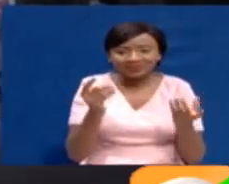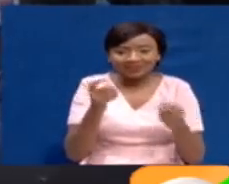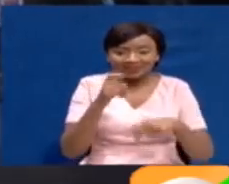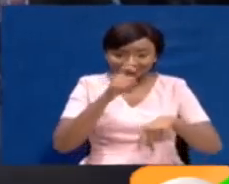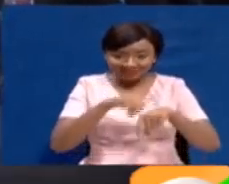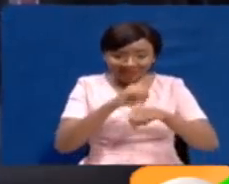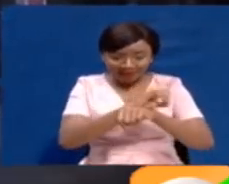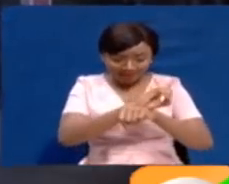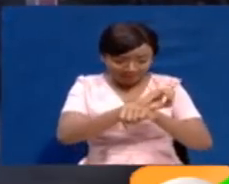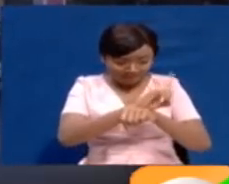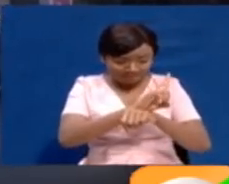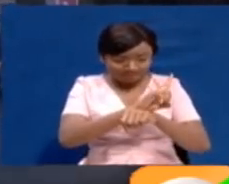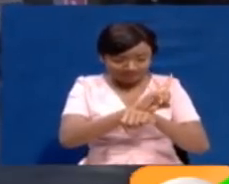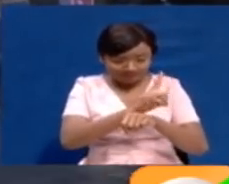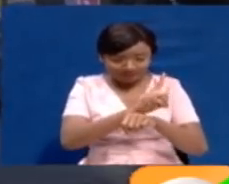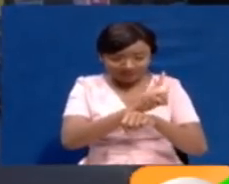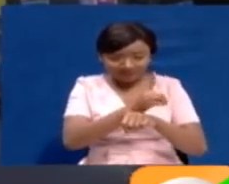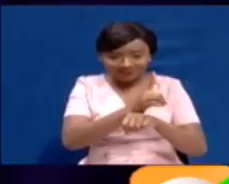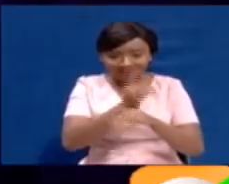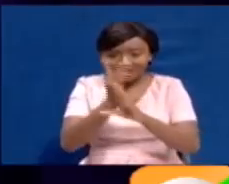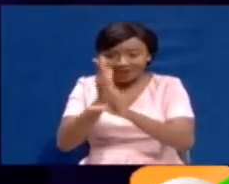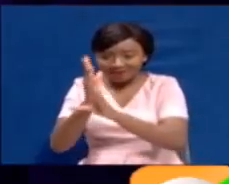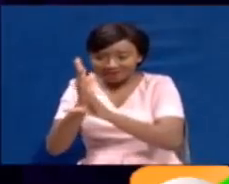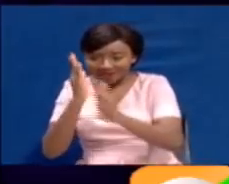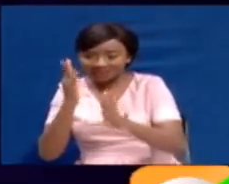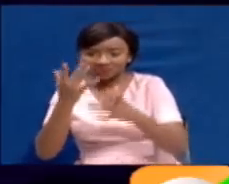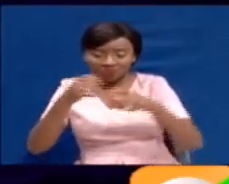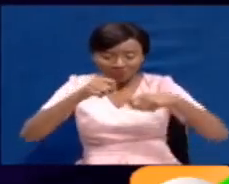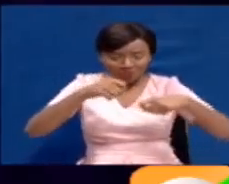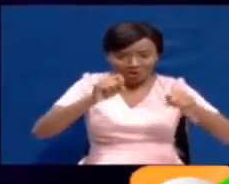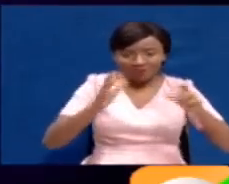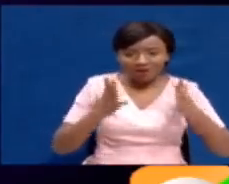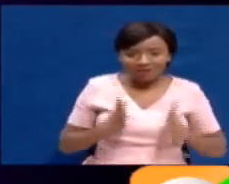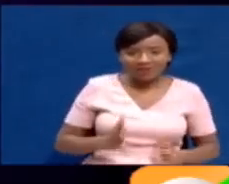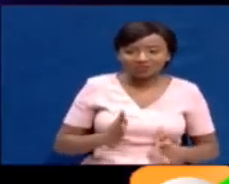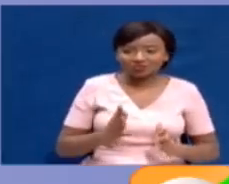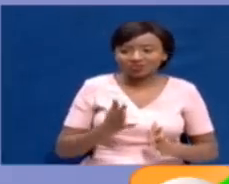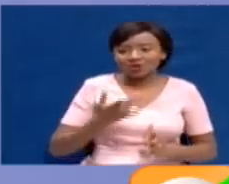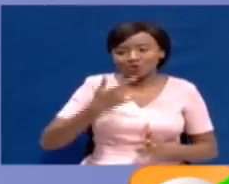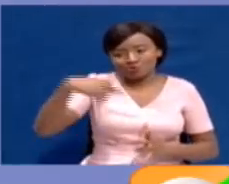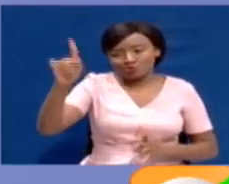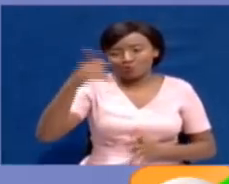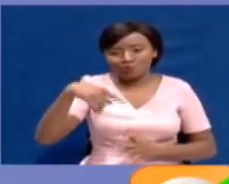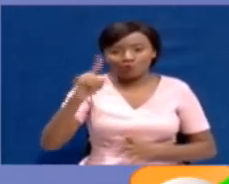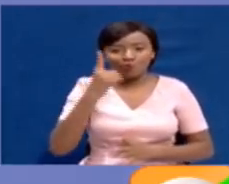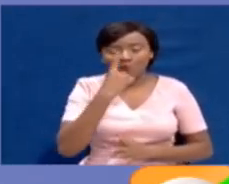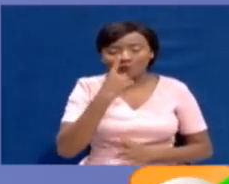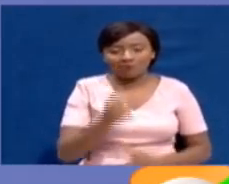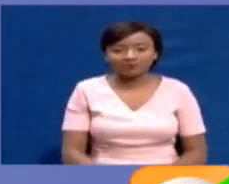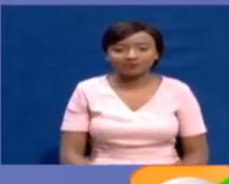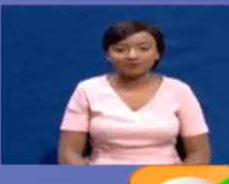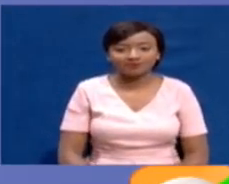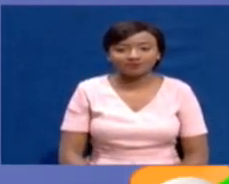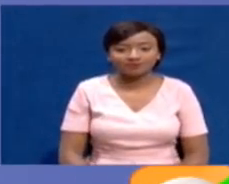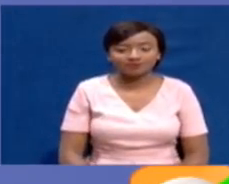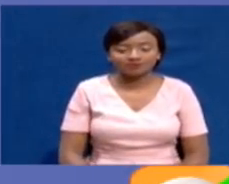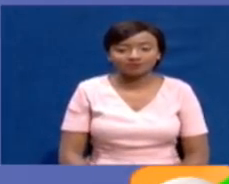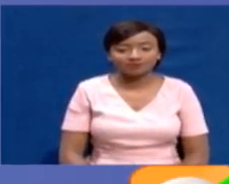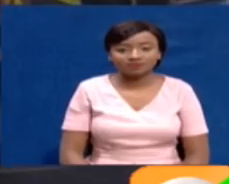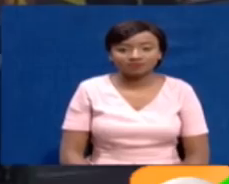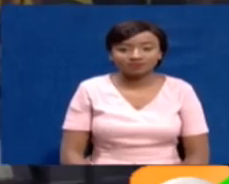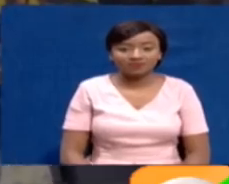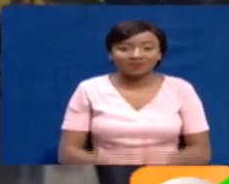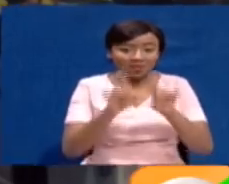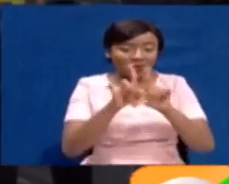ticks, a bus or a motorist is leaving town. And they can see